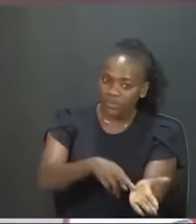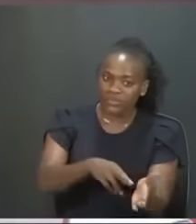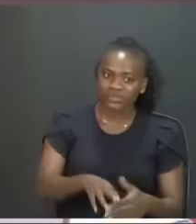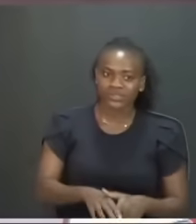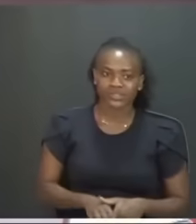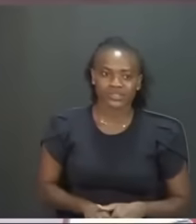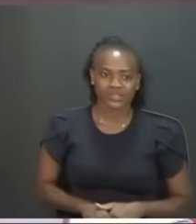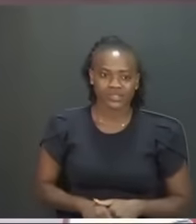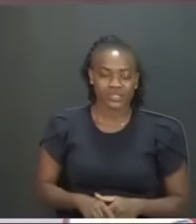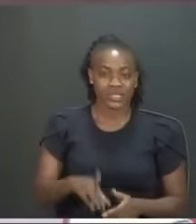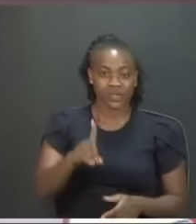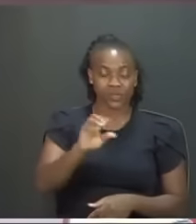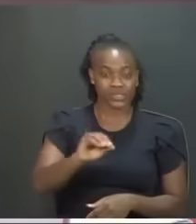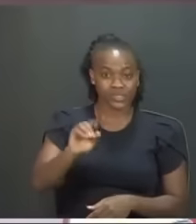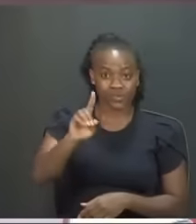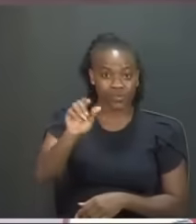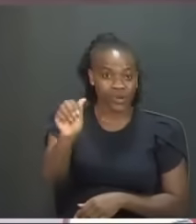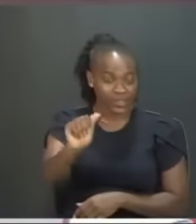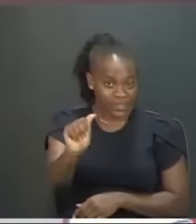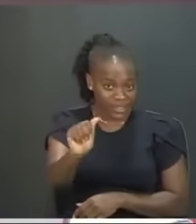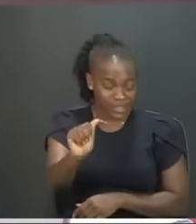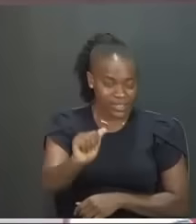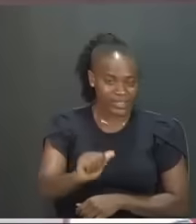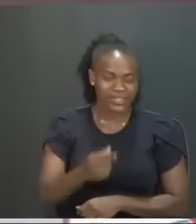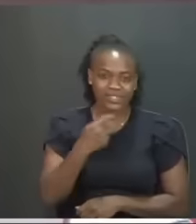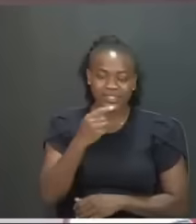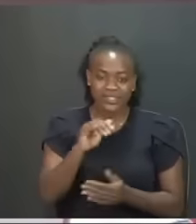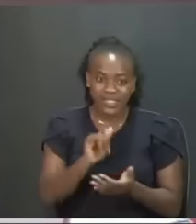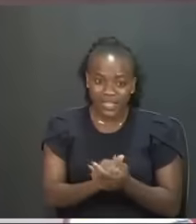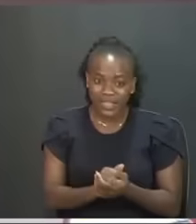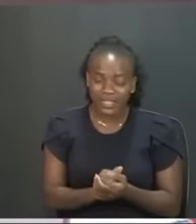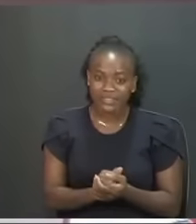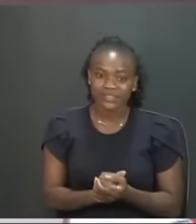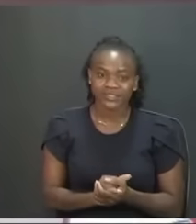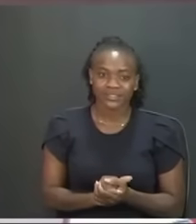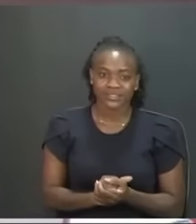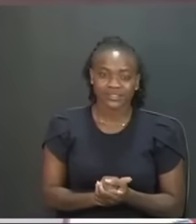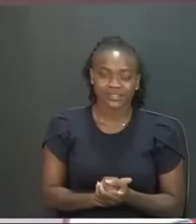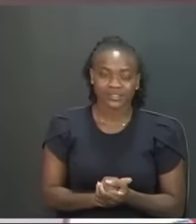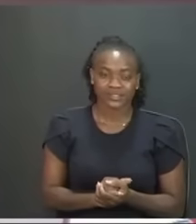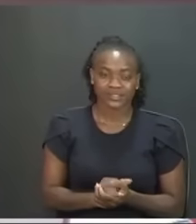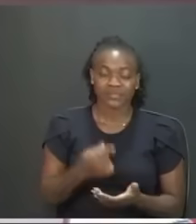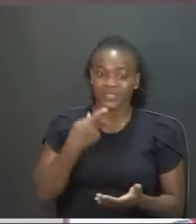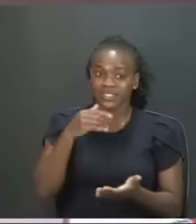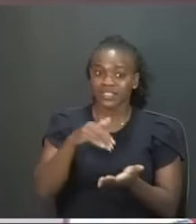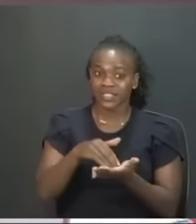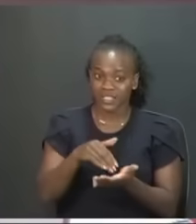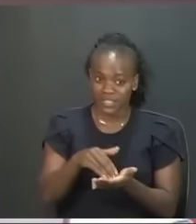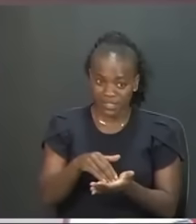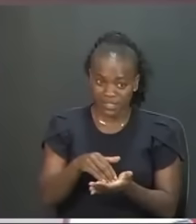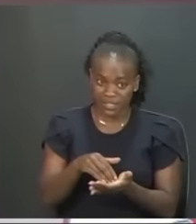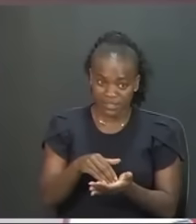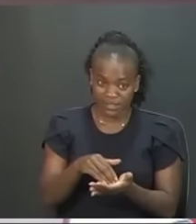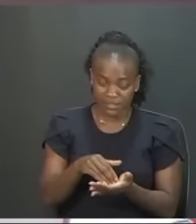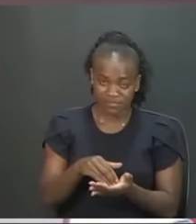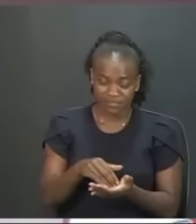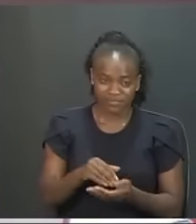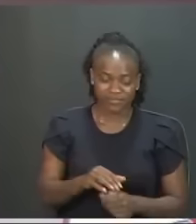And 101A provides, and I quote again for the avoidance of doubt, at the risk of being